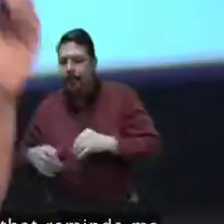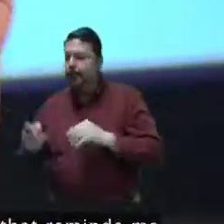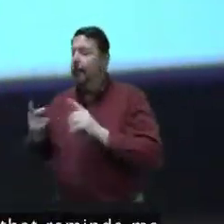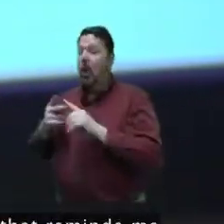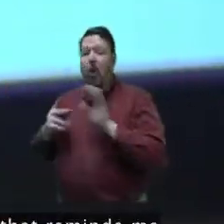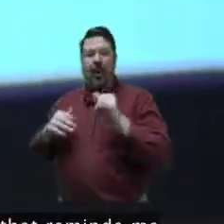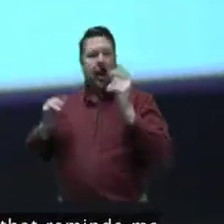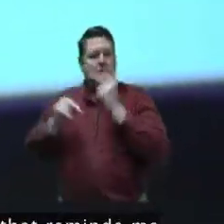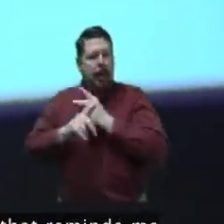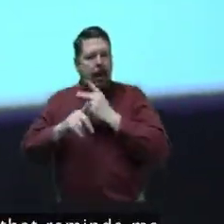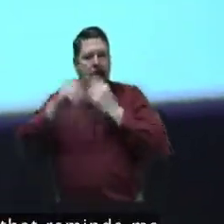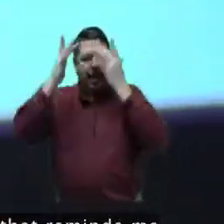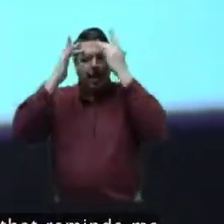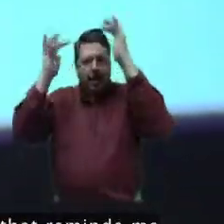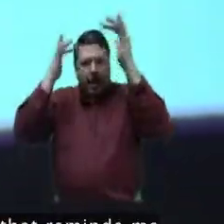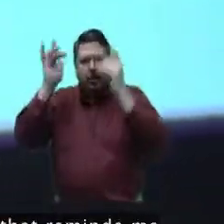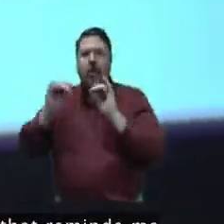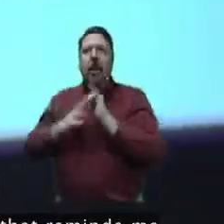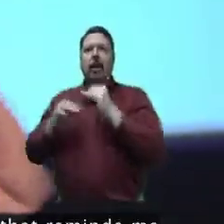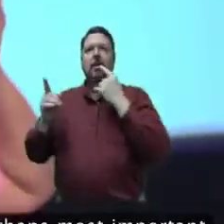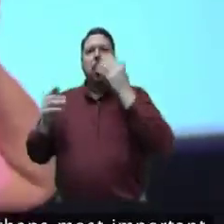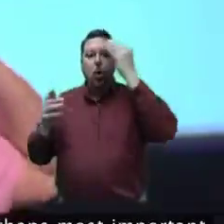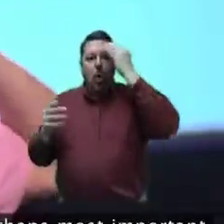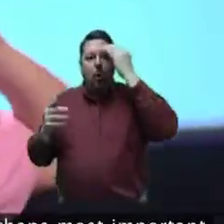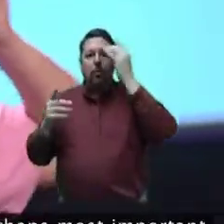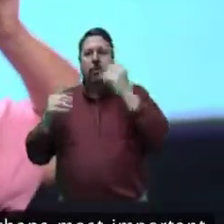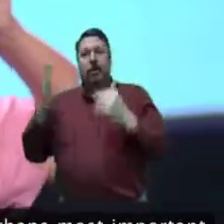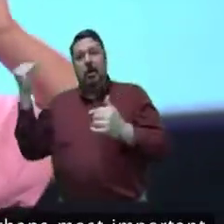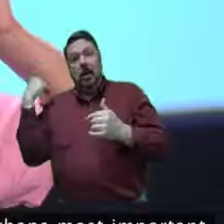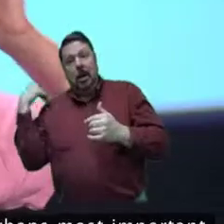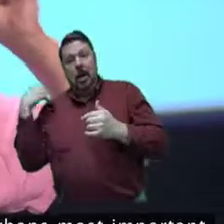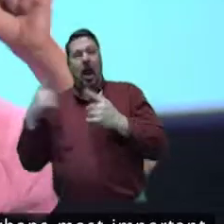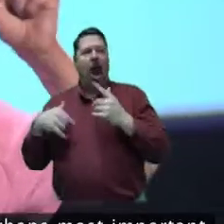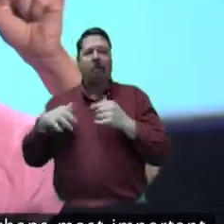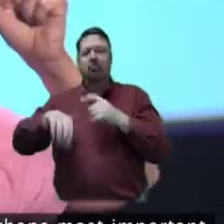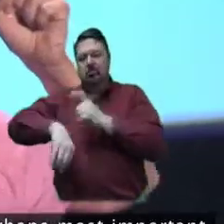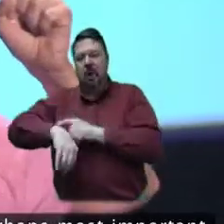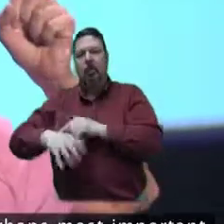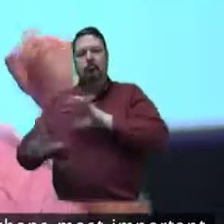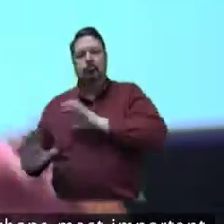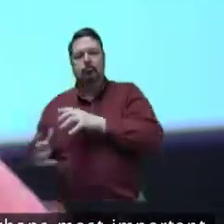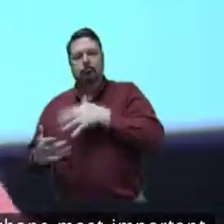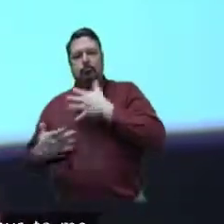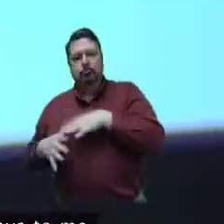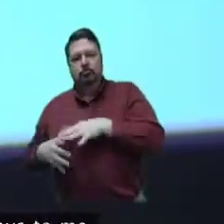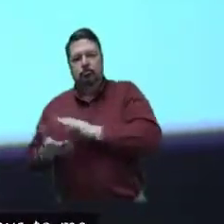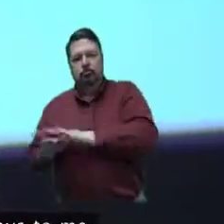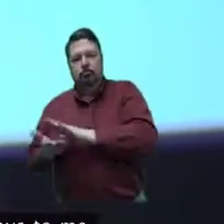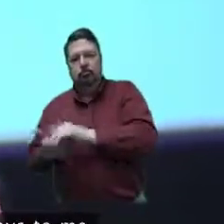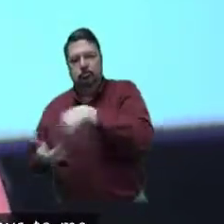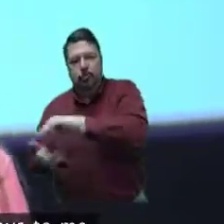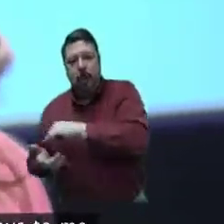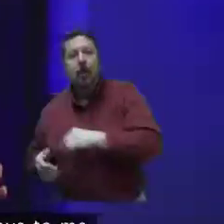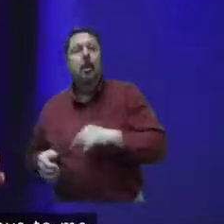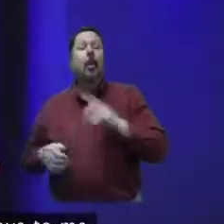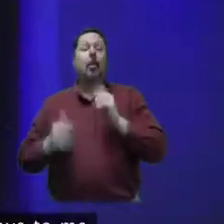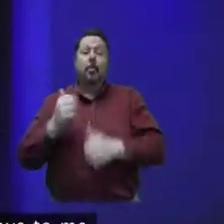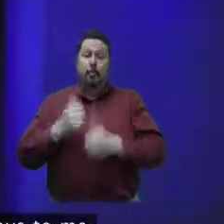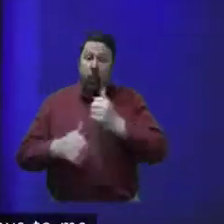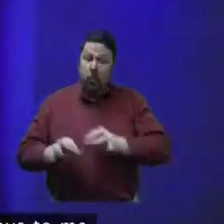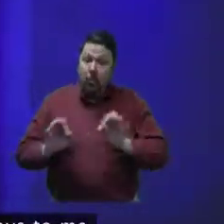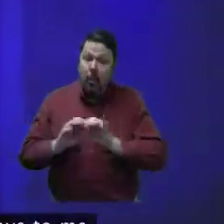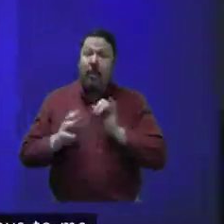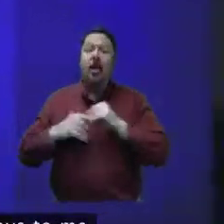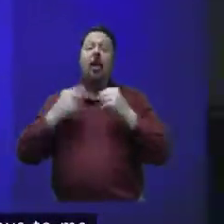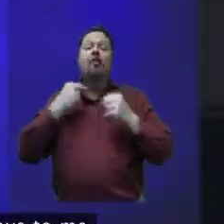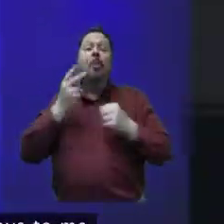that calculating intelligence that reminds me when I have to do my laundry. But perhaps most important, it's that